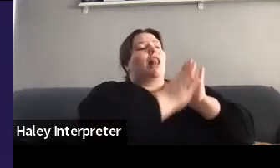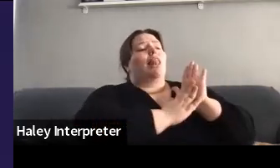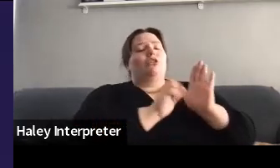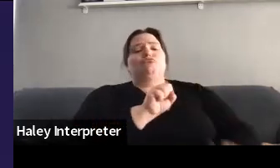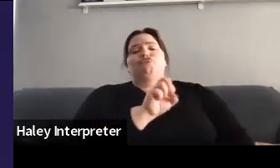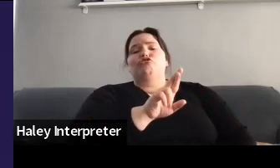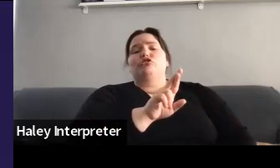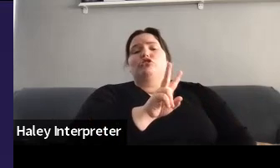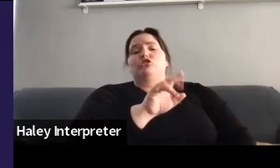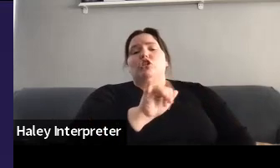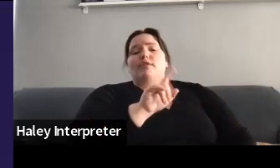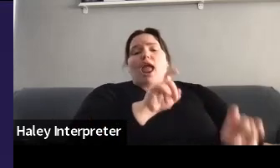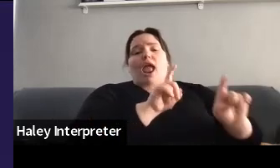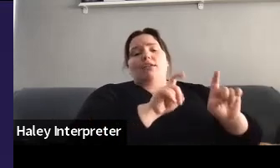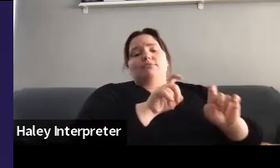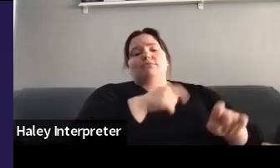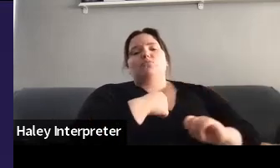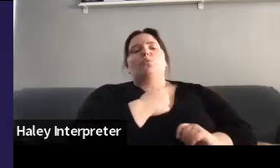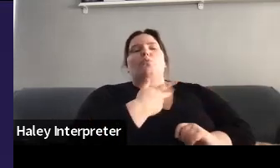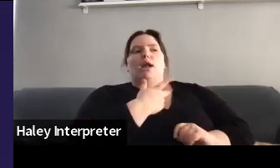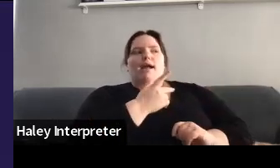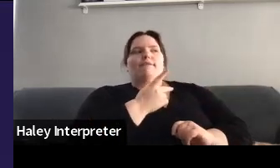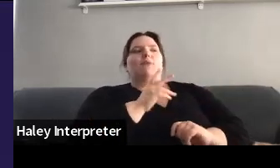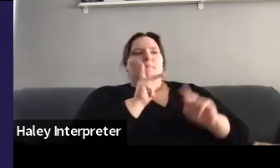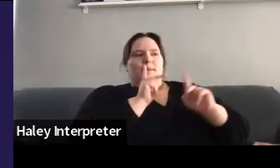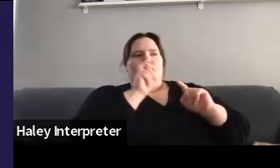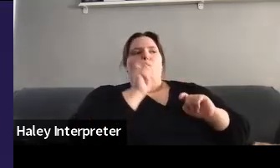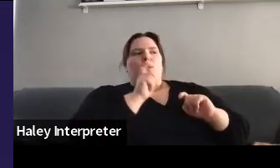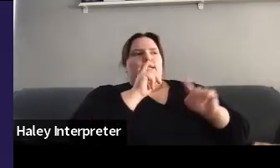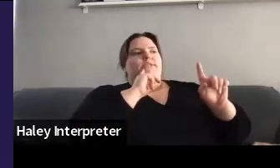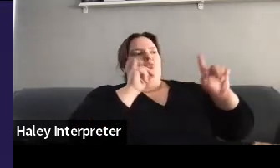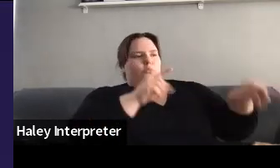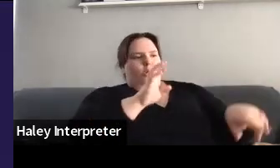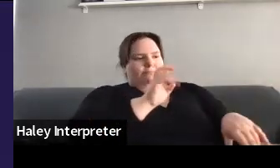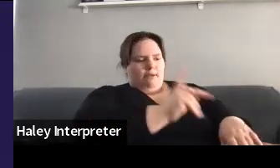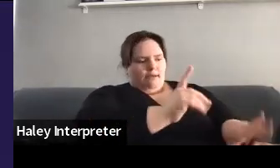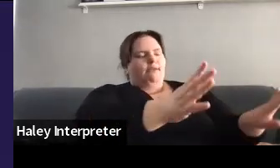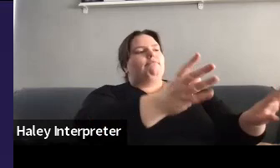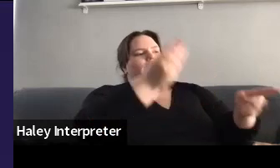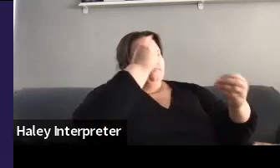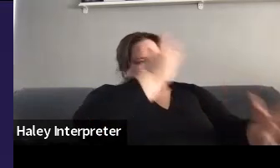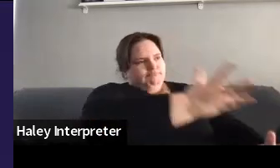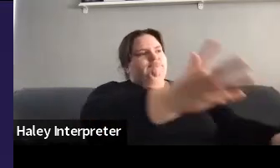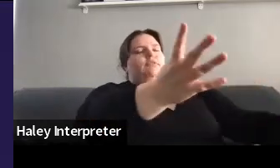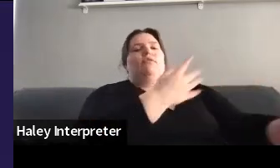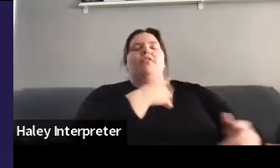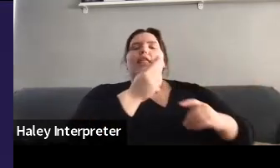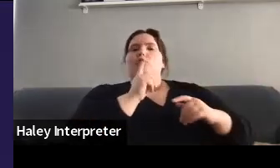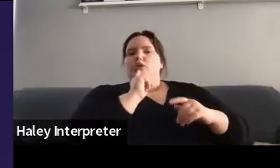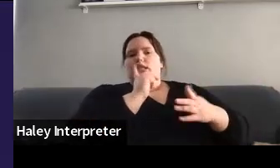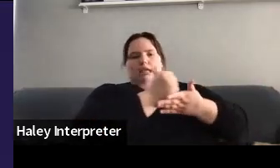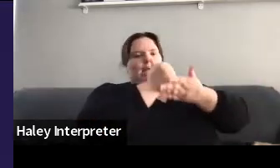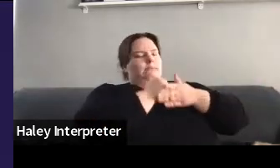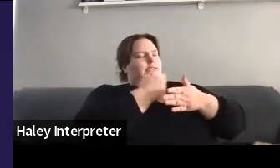have funders that we need to report back to, and they like to see what we're doing and how we're doing it. And so that really helps us give